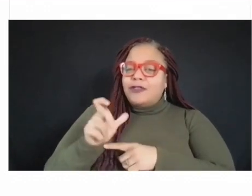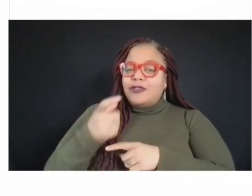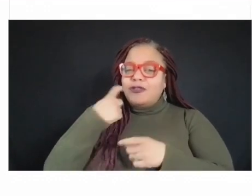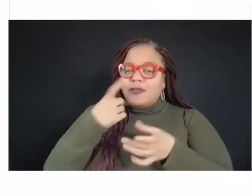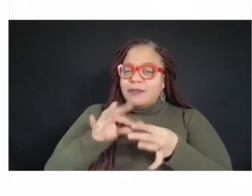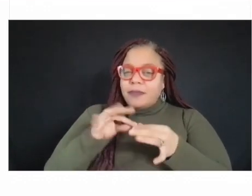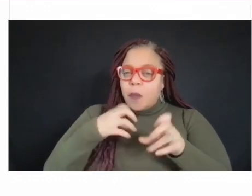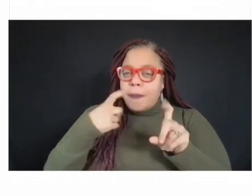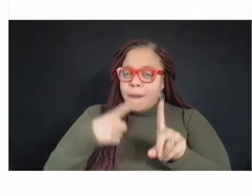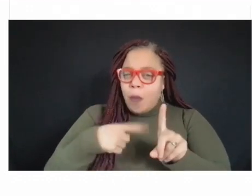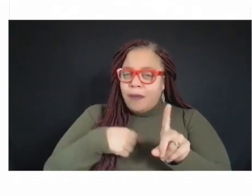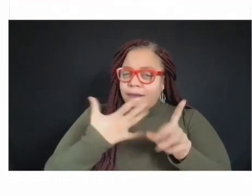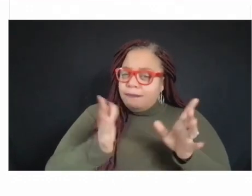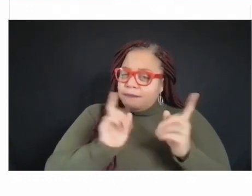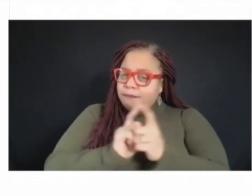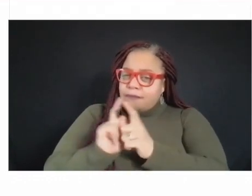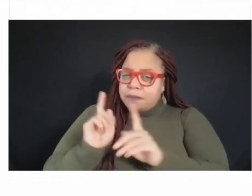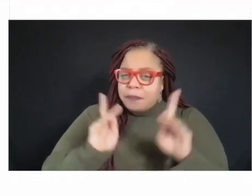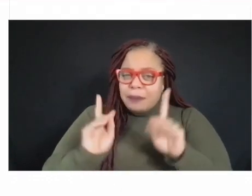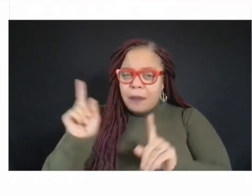and understand what